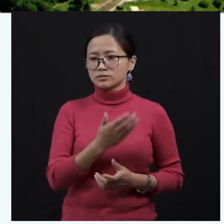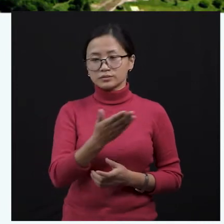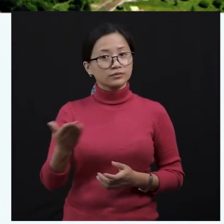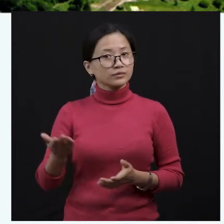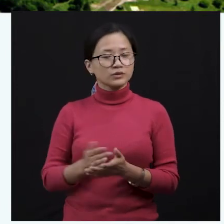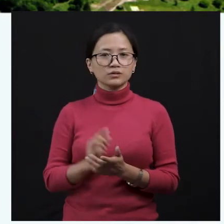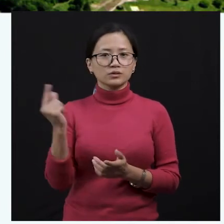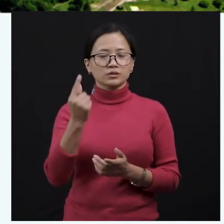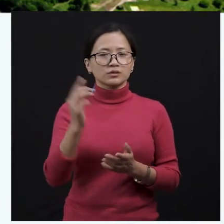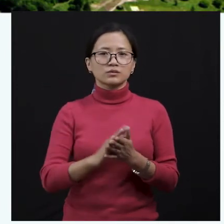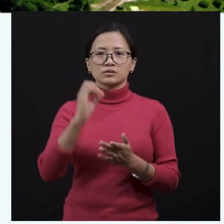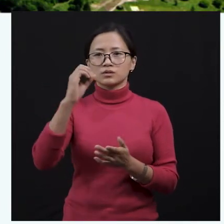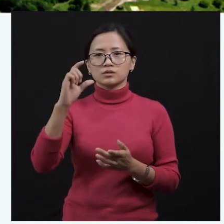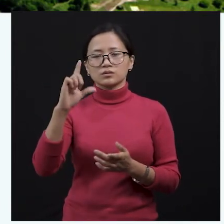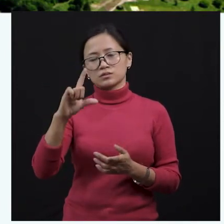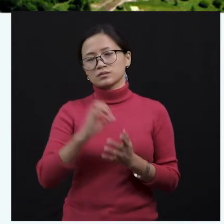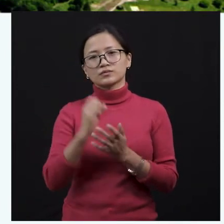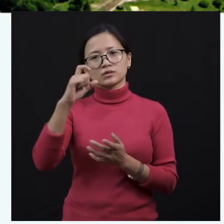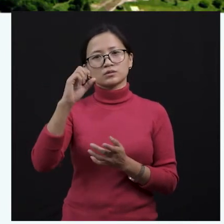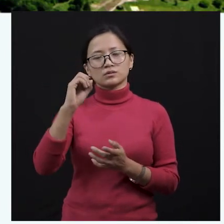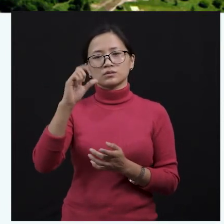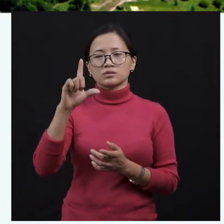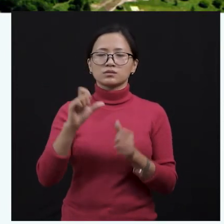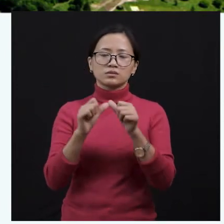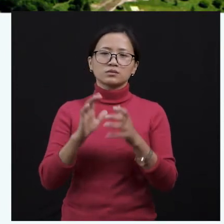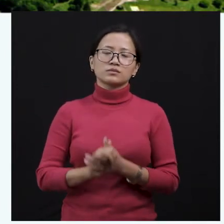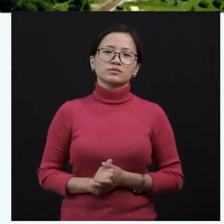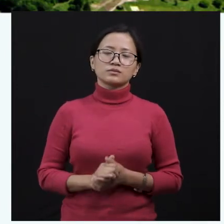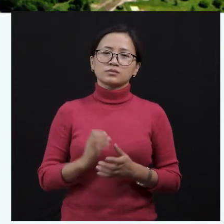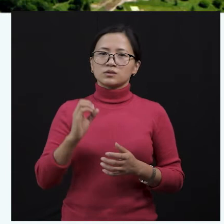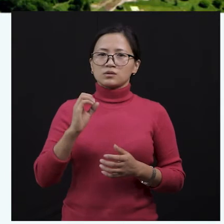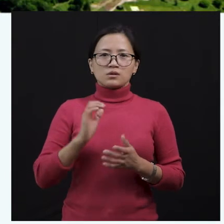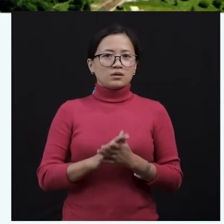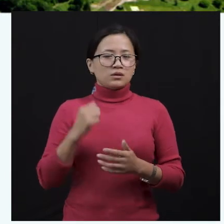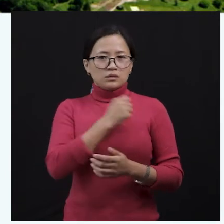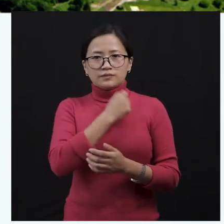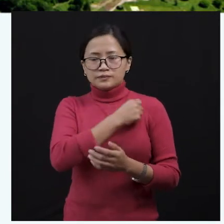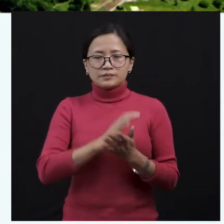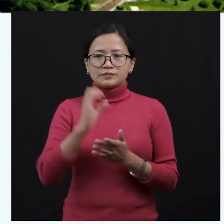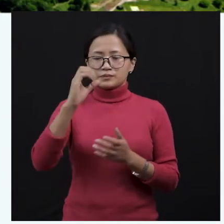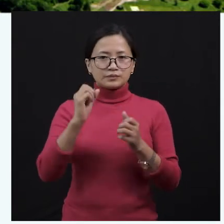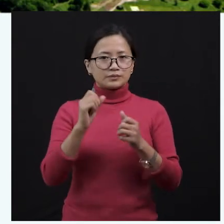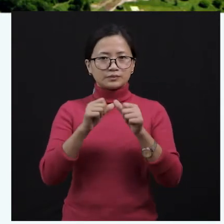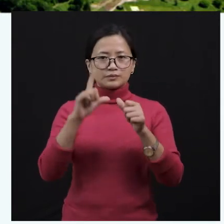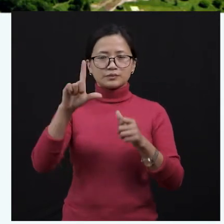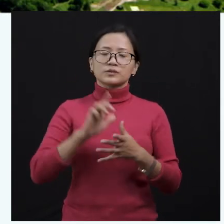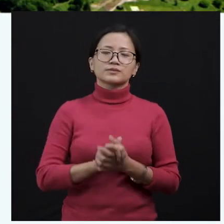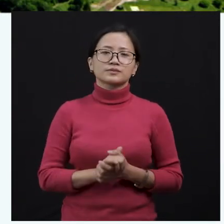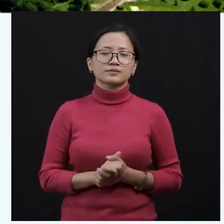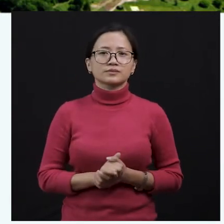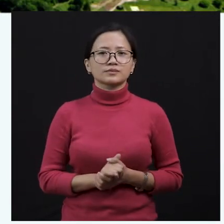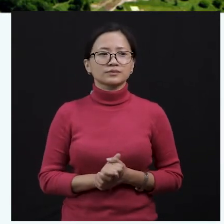are some uses of coal as a fuel. Now let's see the uses of